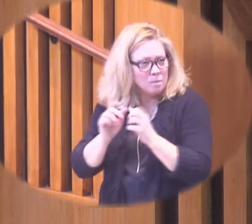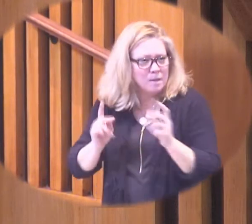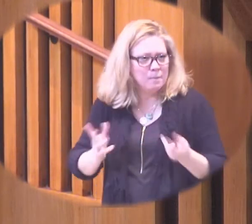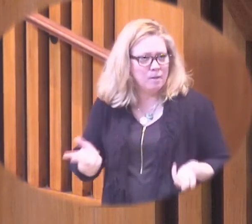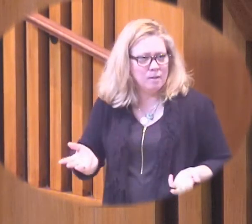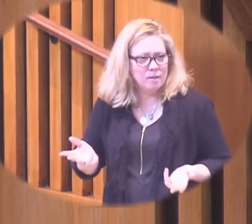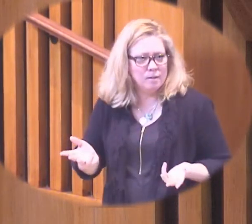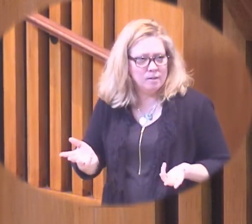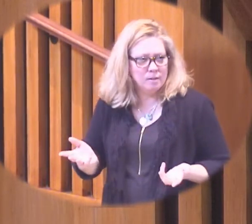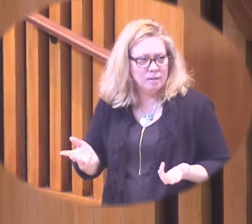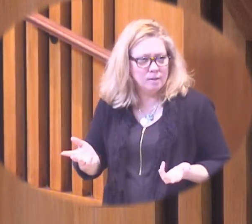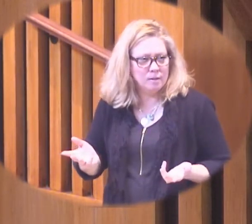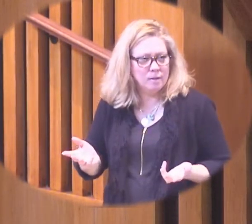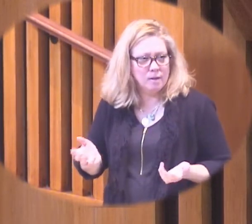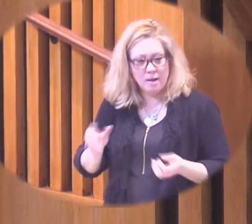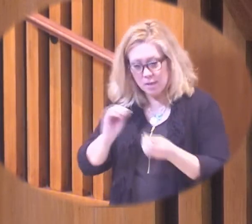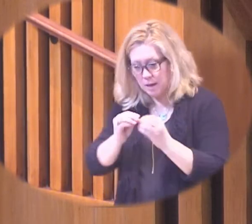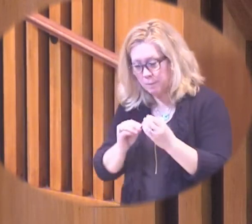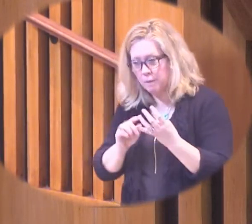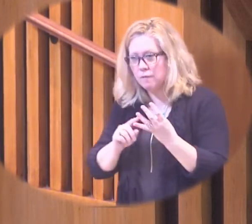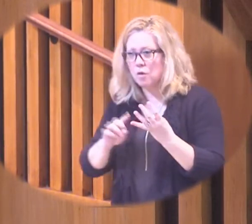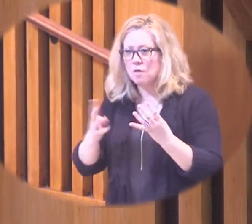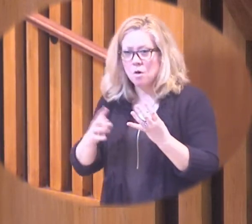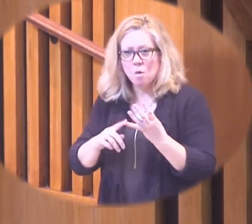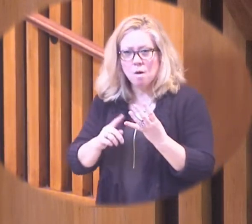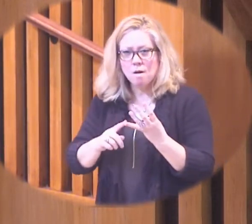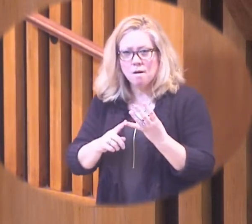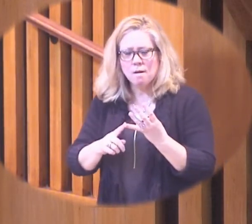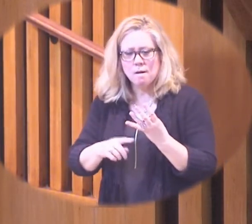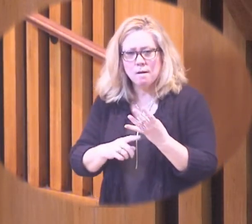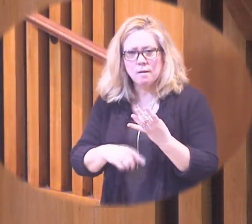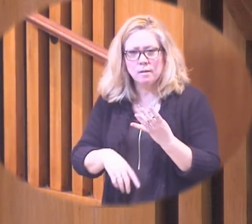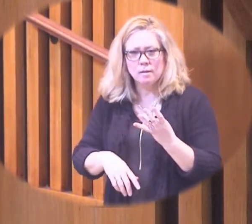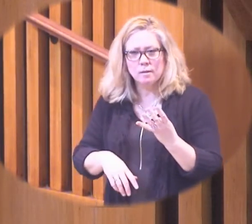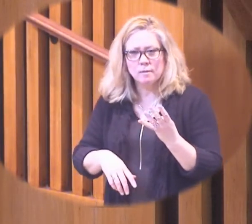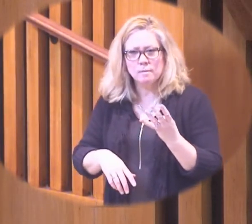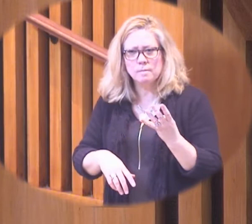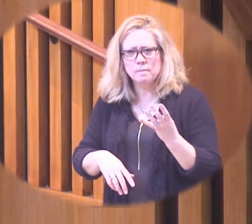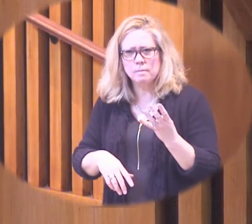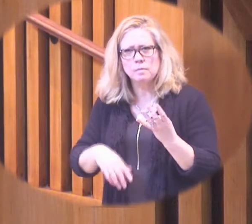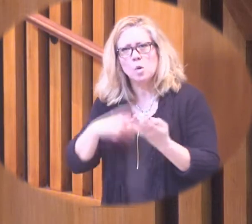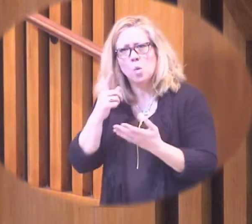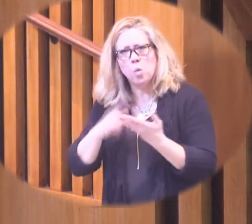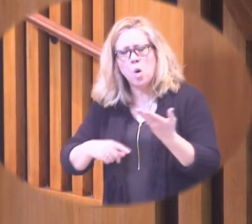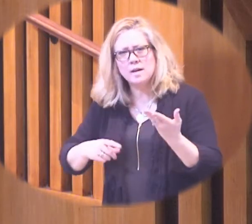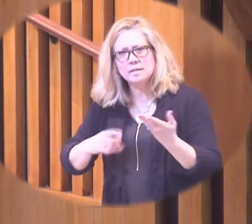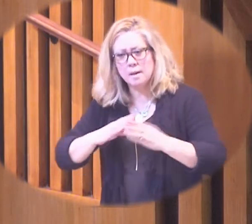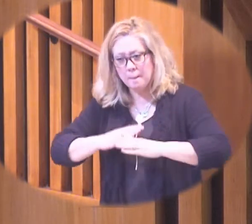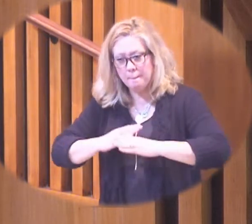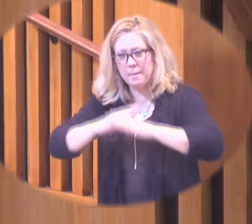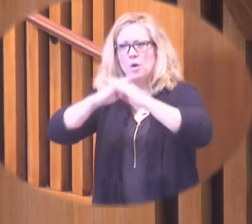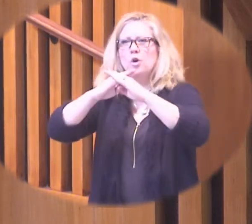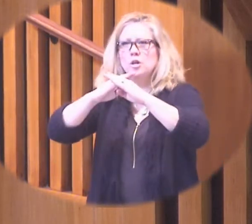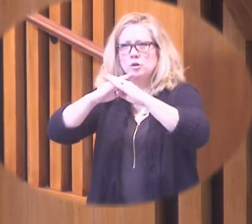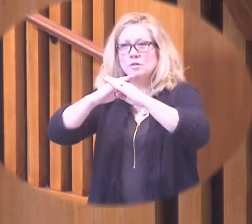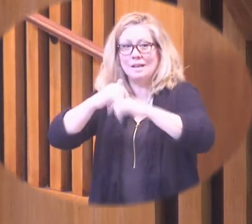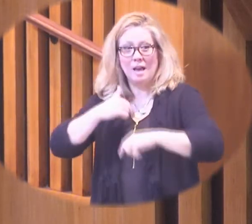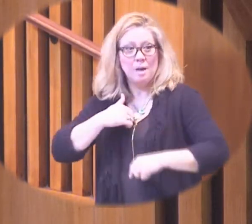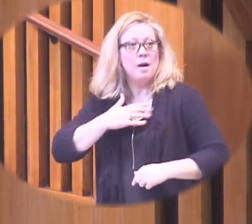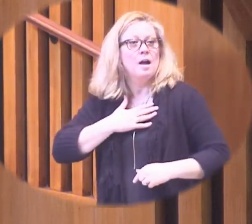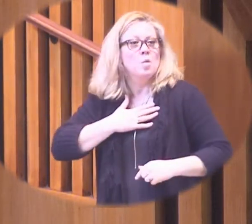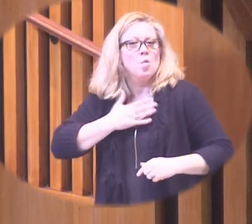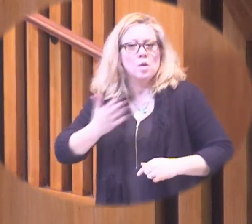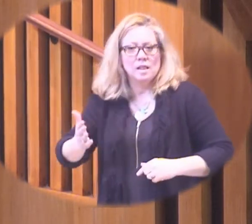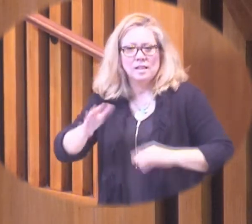And in light, therefore, number four of the above, what human barriers am I willing to take